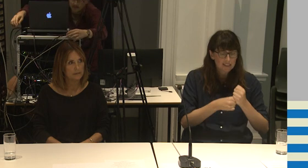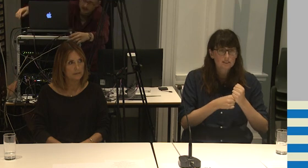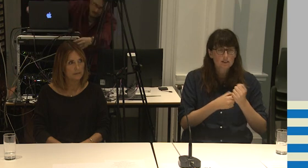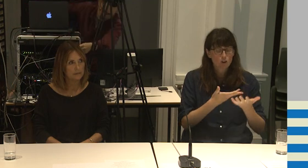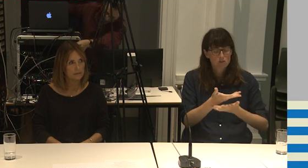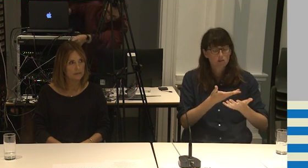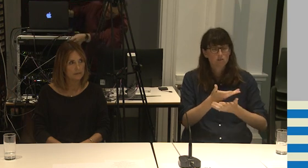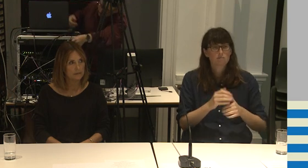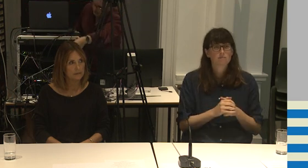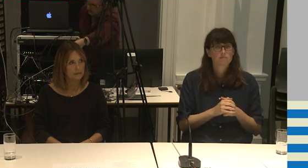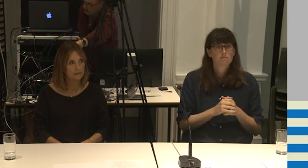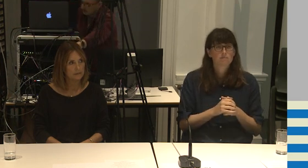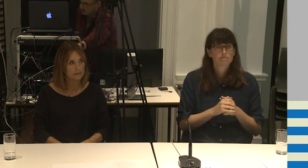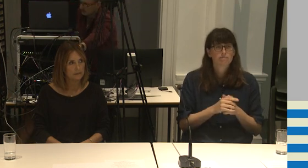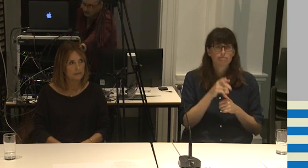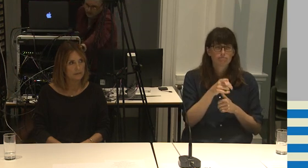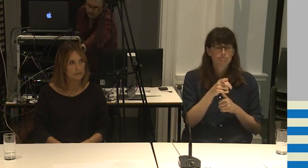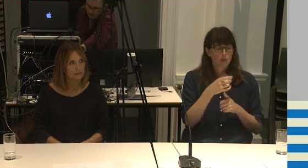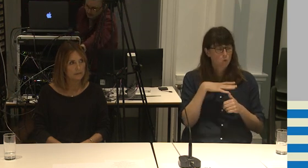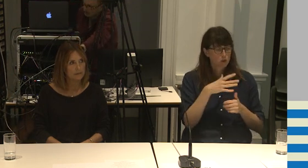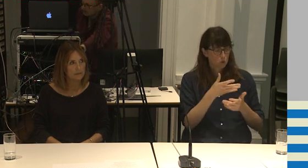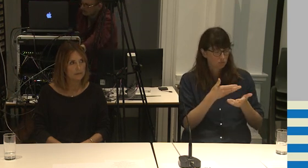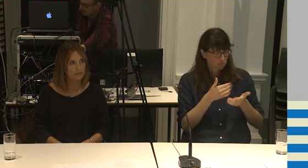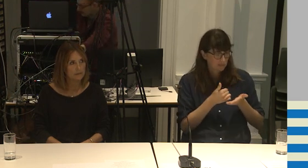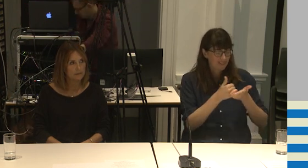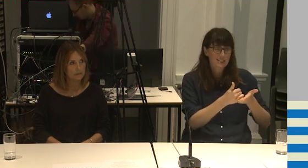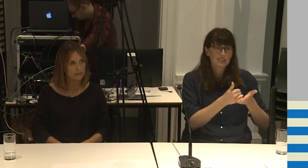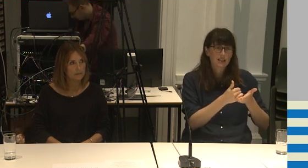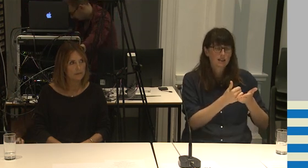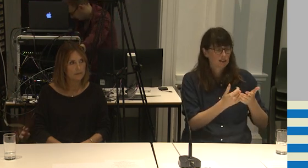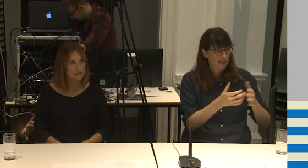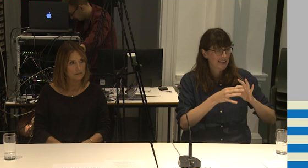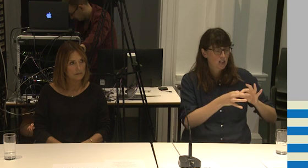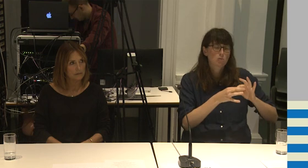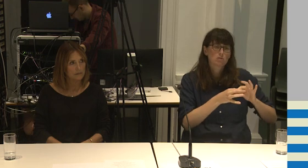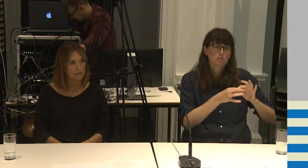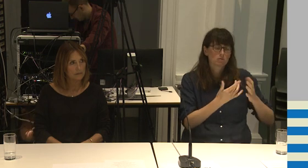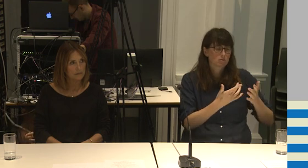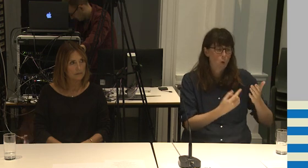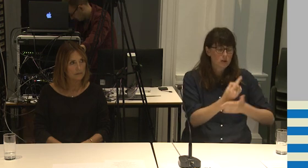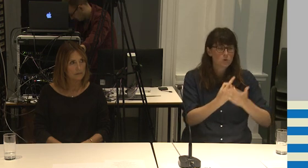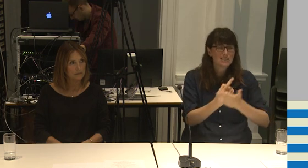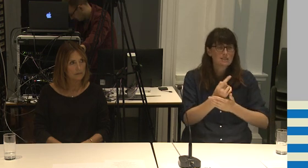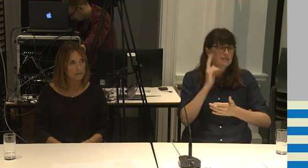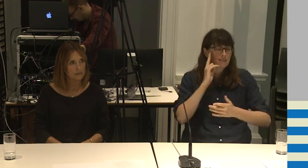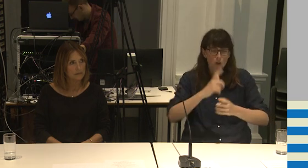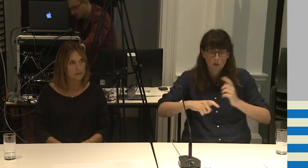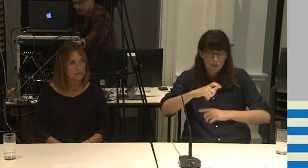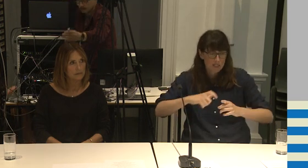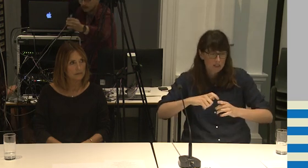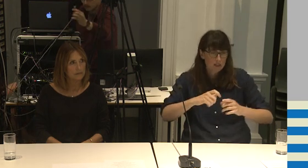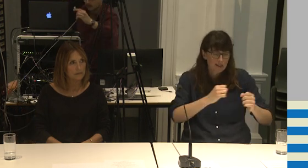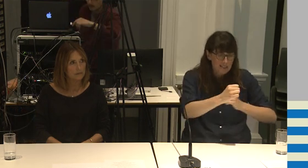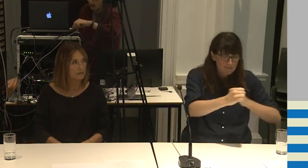and consultant, who is keen to facilitate engagement and opportunities between the deaf community and the